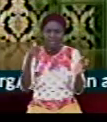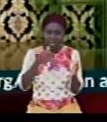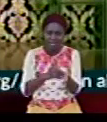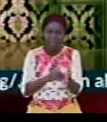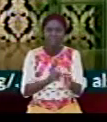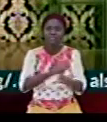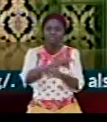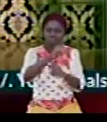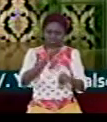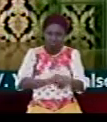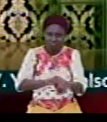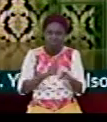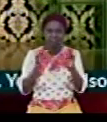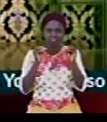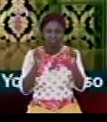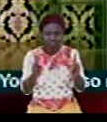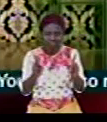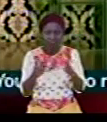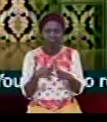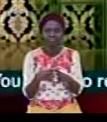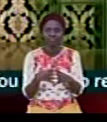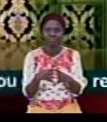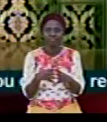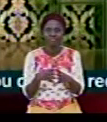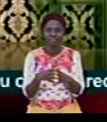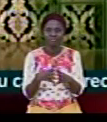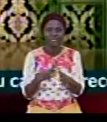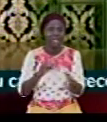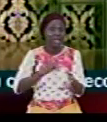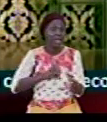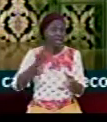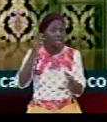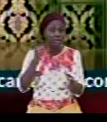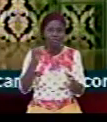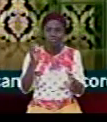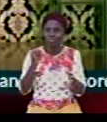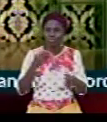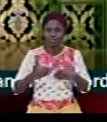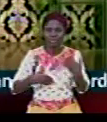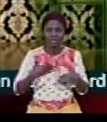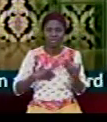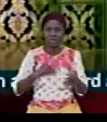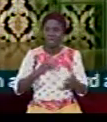normal. In fact, I was so excited, I didn't wait, I had to call my wife, please.